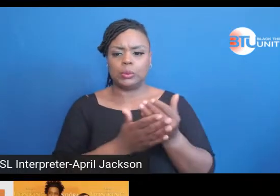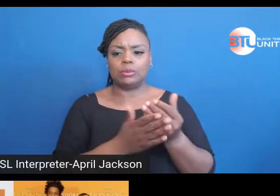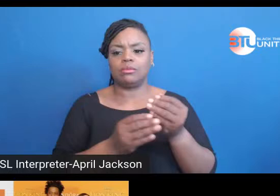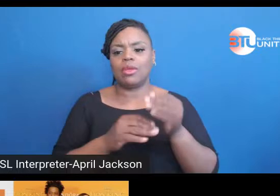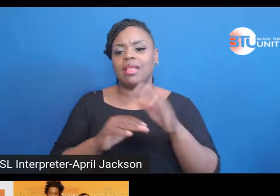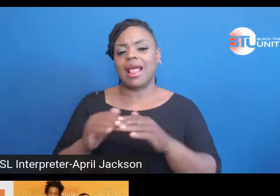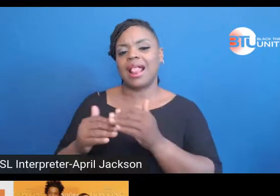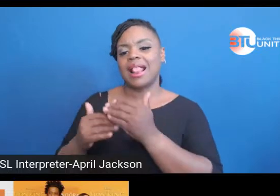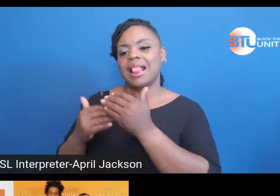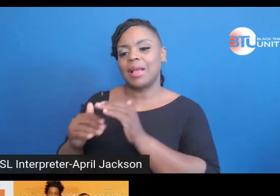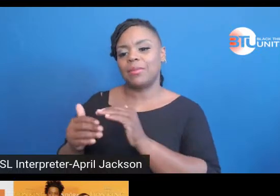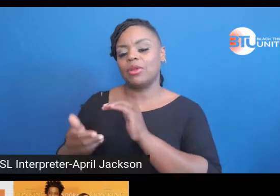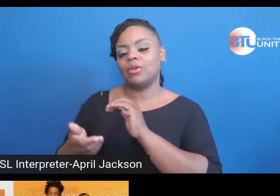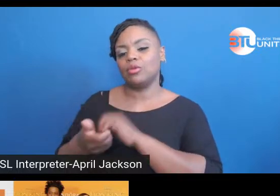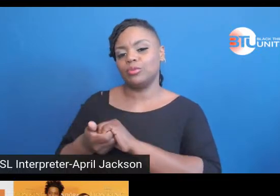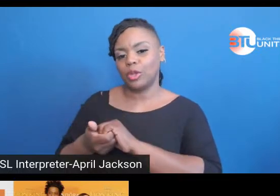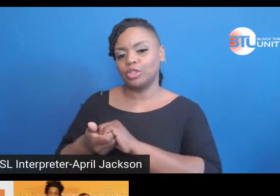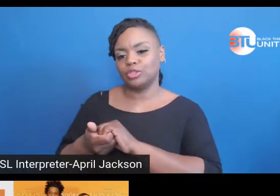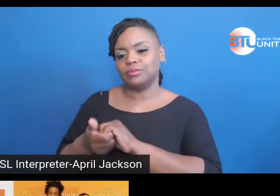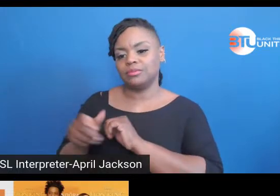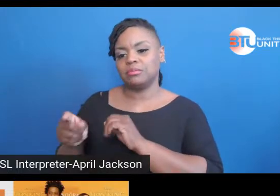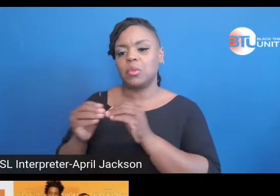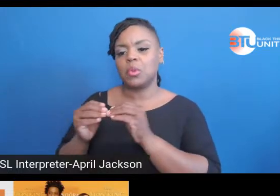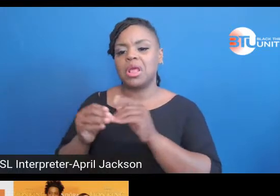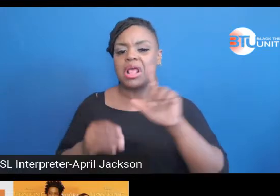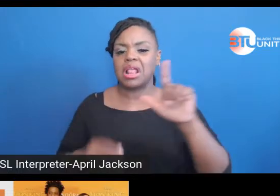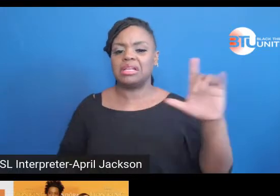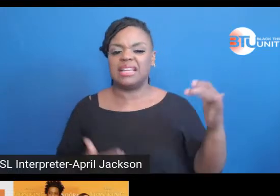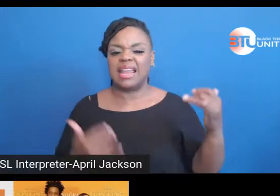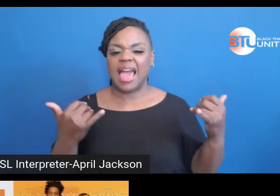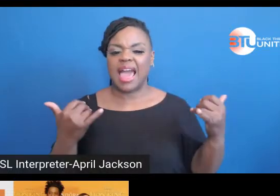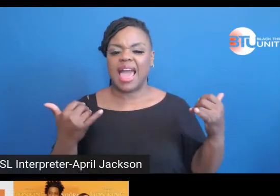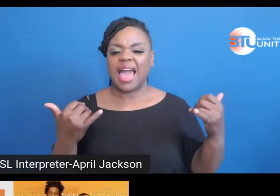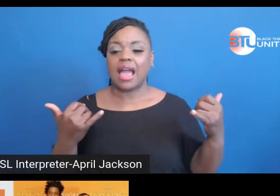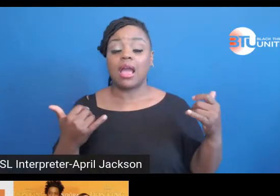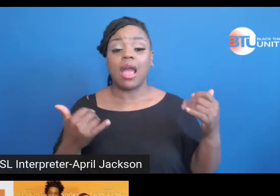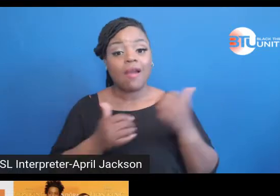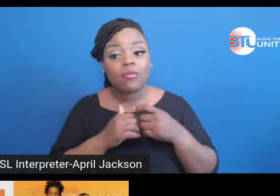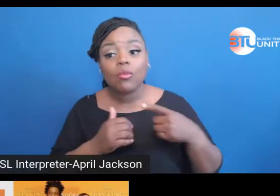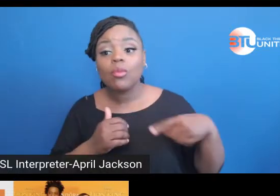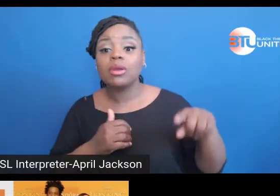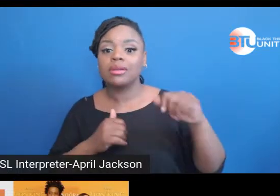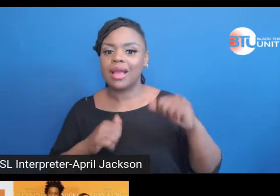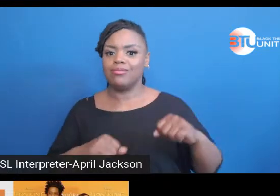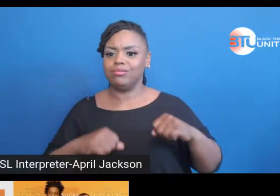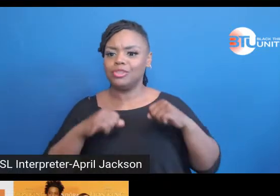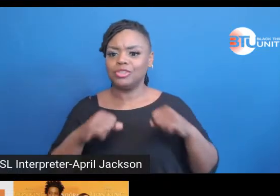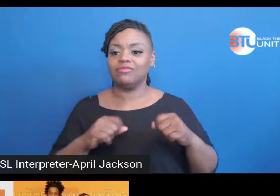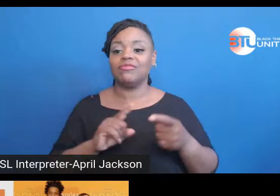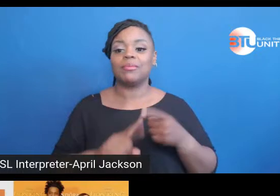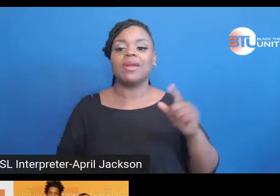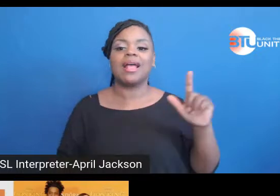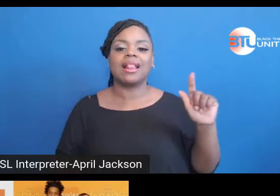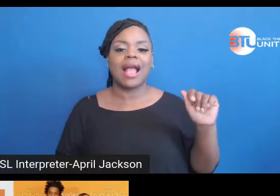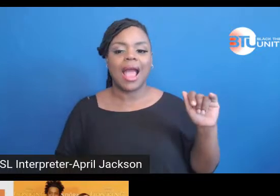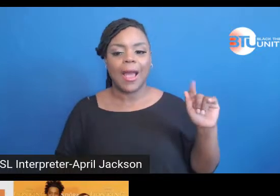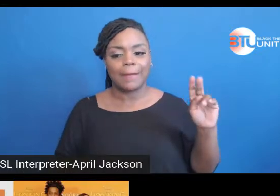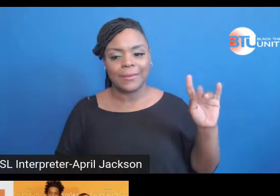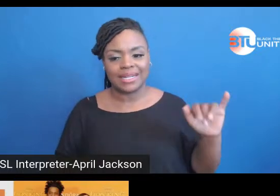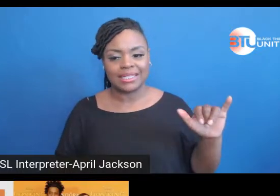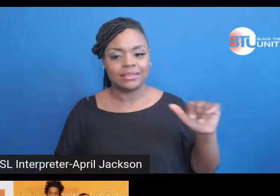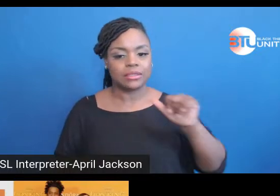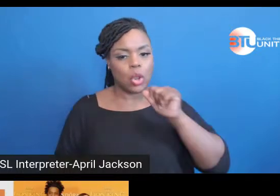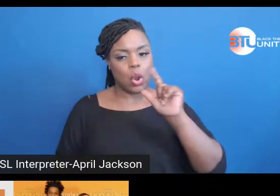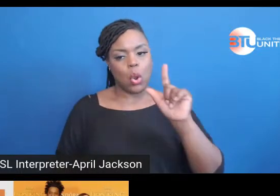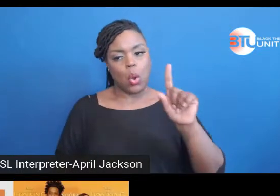more because everyone can be protected from liability. You don't have to have one general partner who's fully liable.